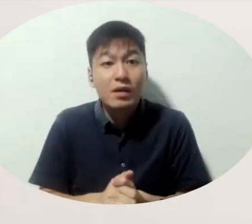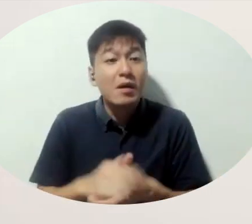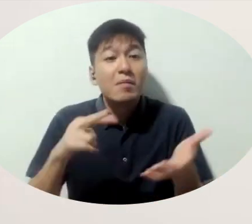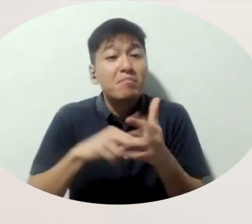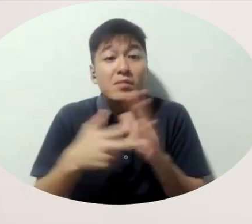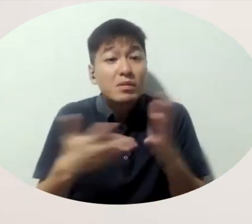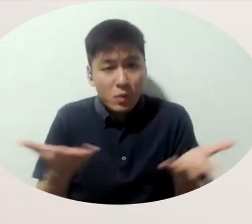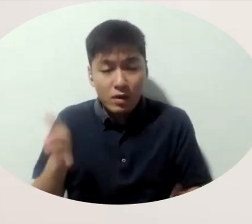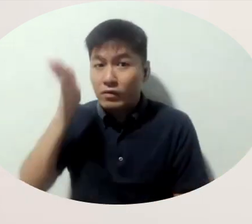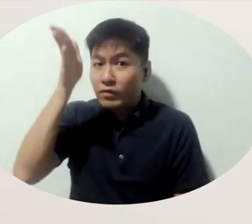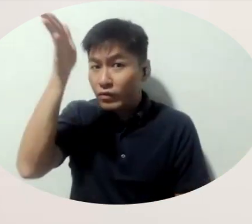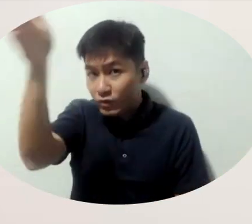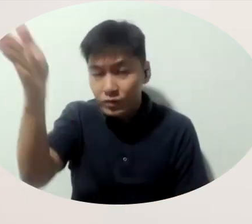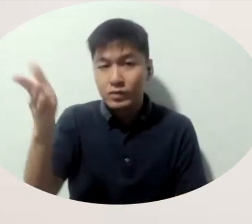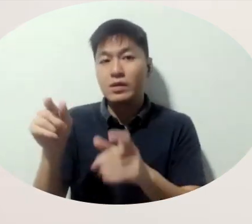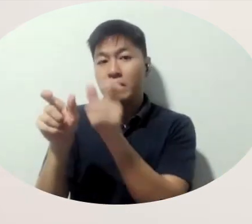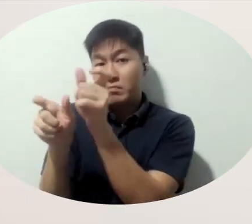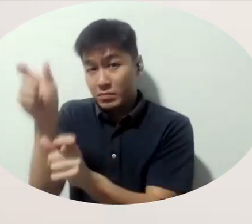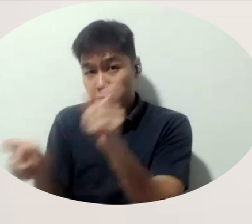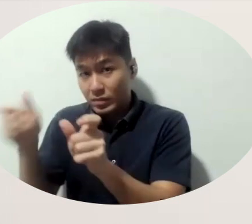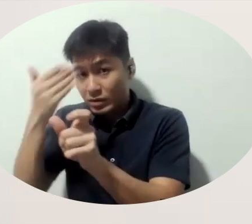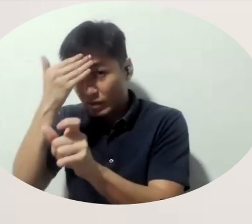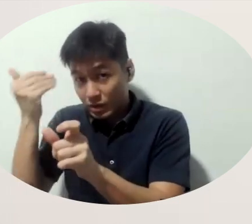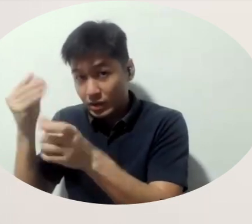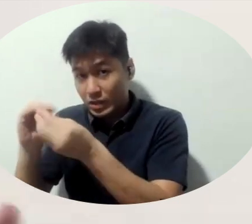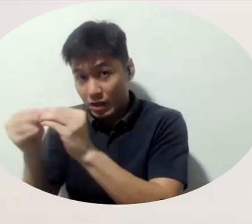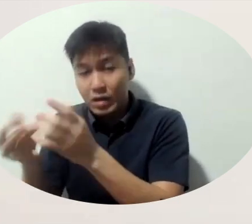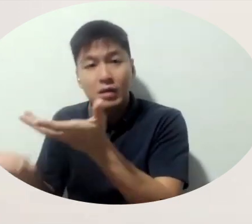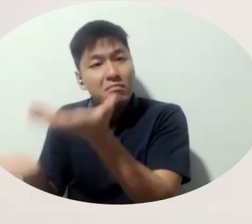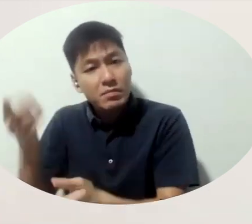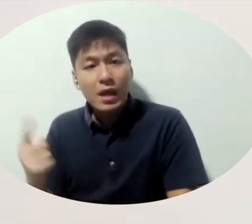which dementia is also a disability. So this